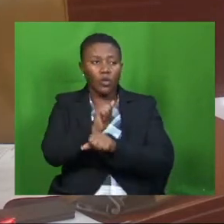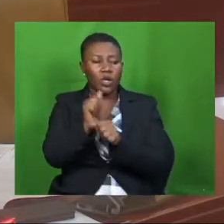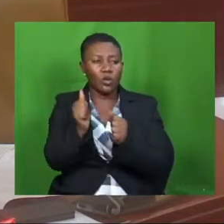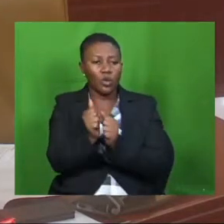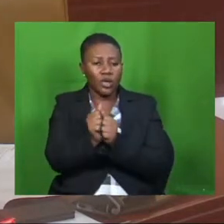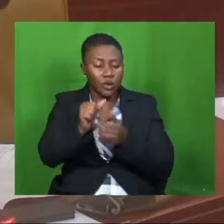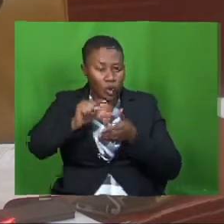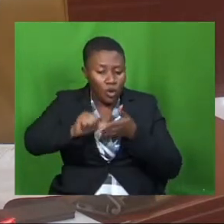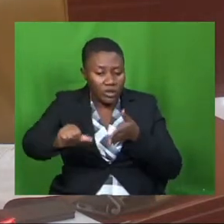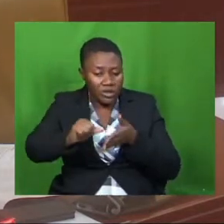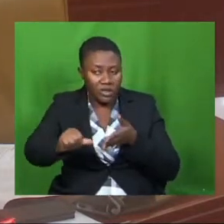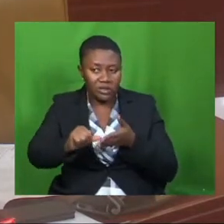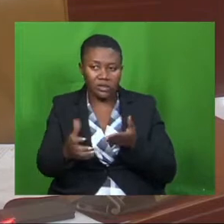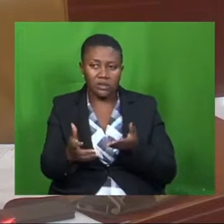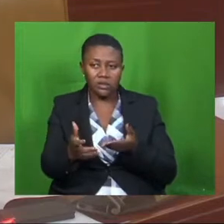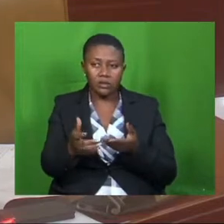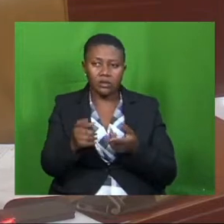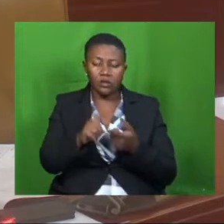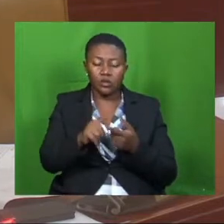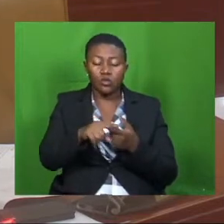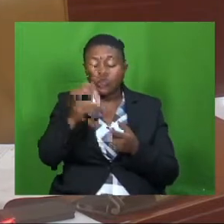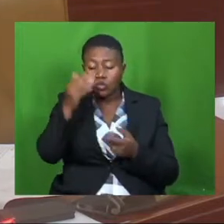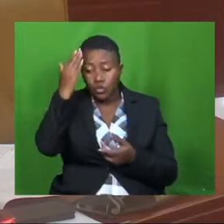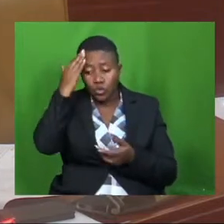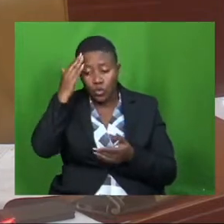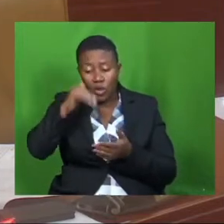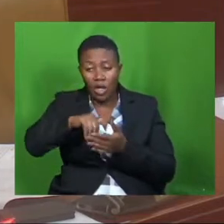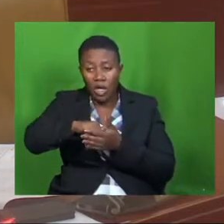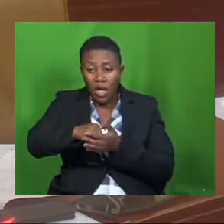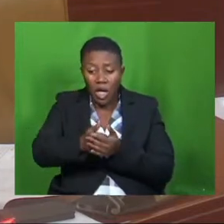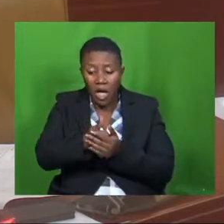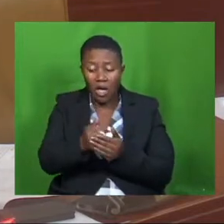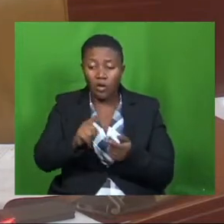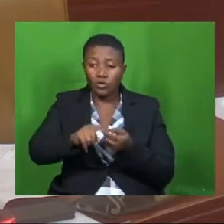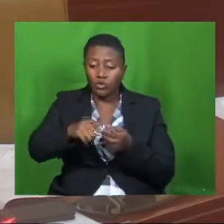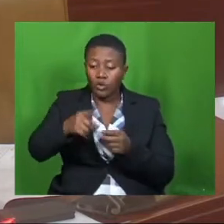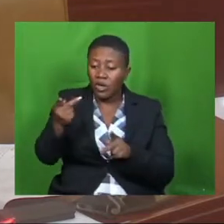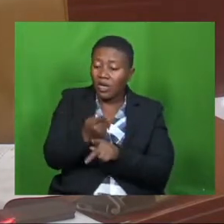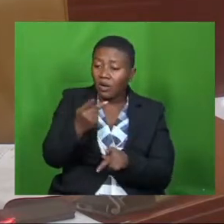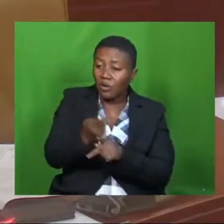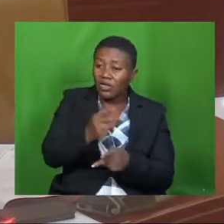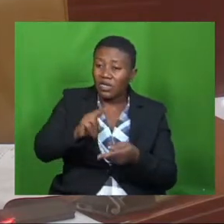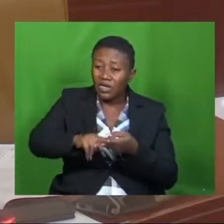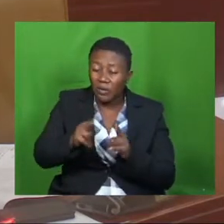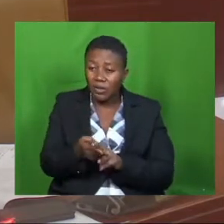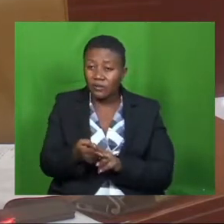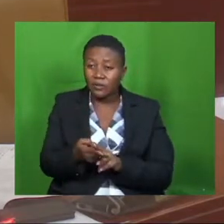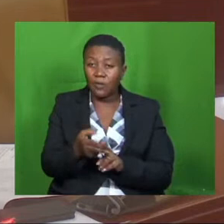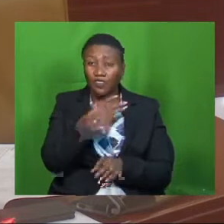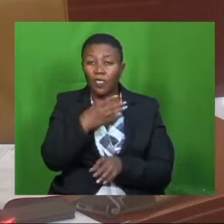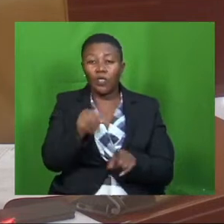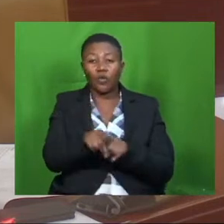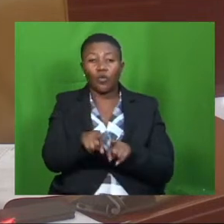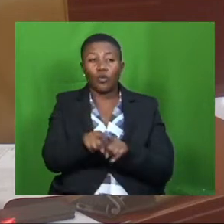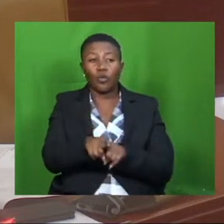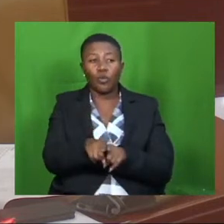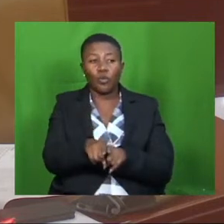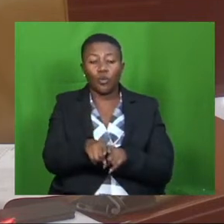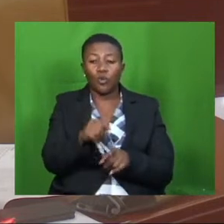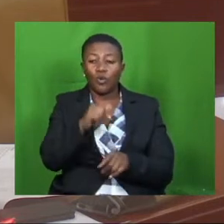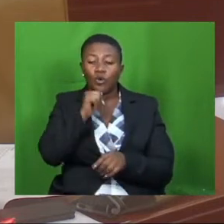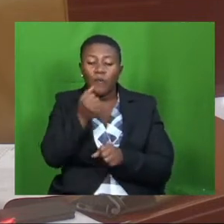you, but you did not give me a receipt. At worst, what it means is that the process did not conclude. But when they put